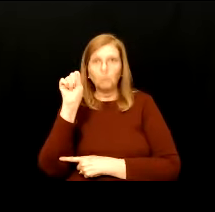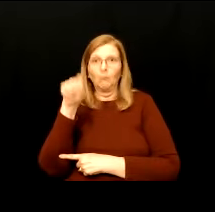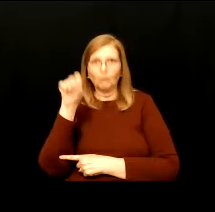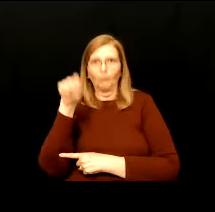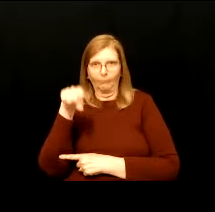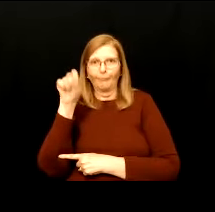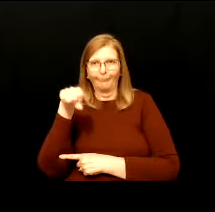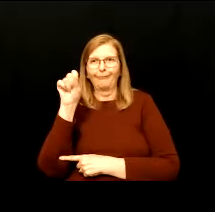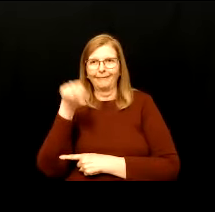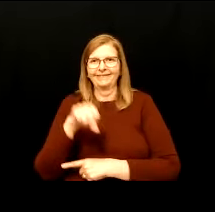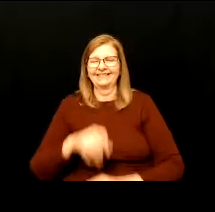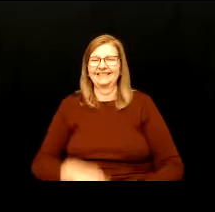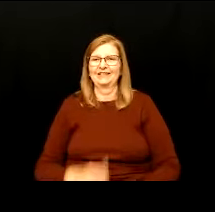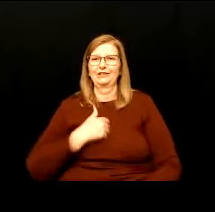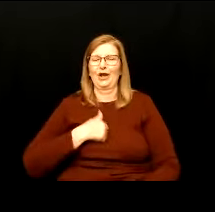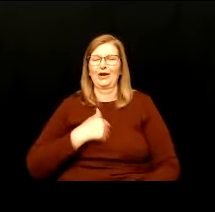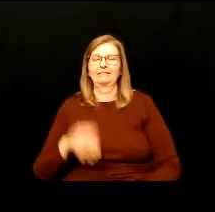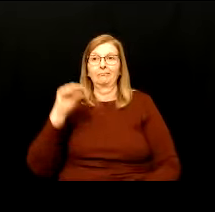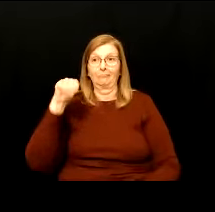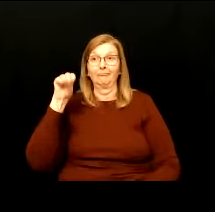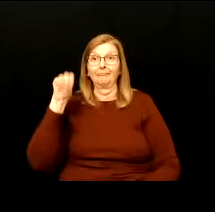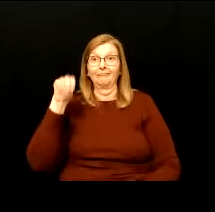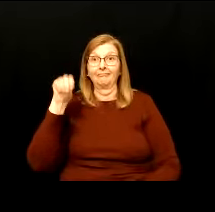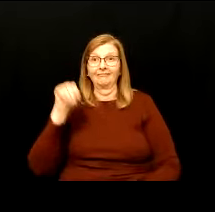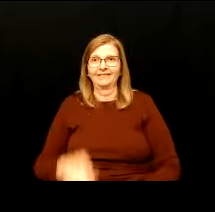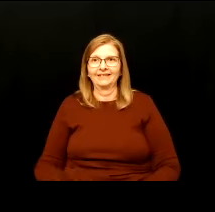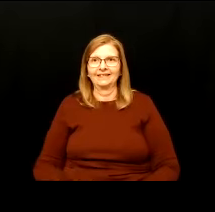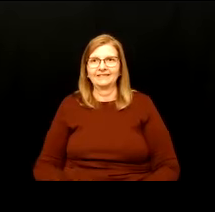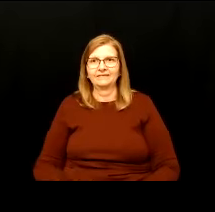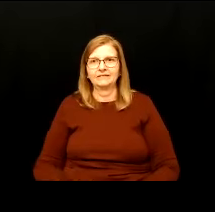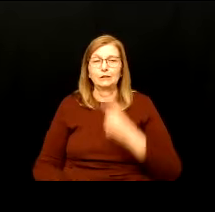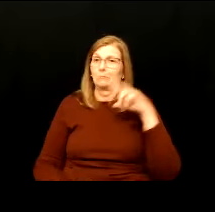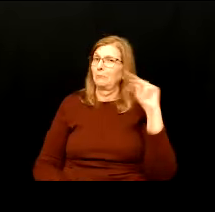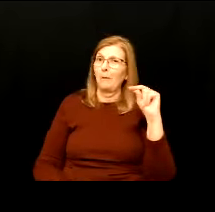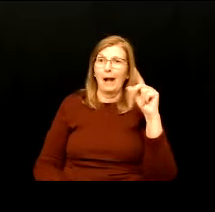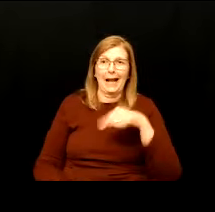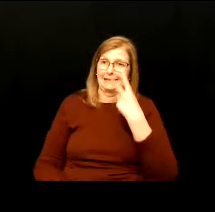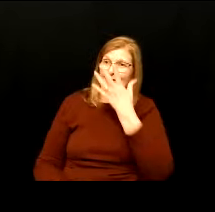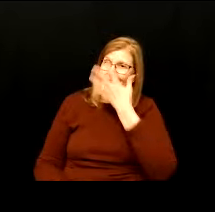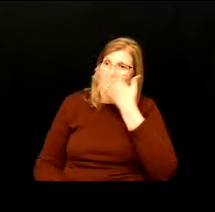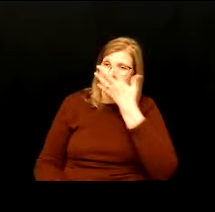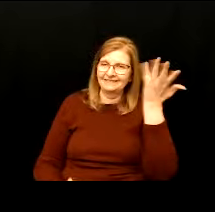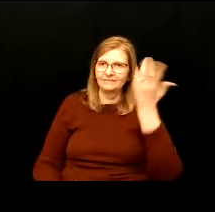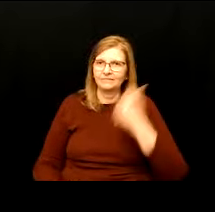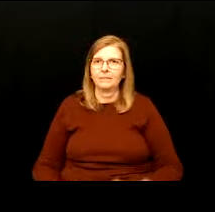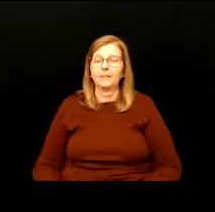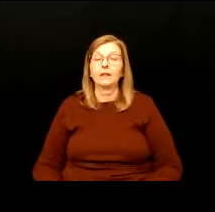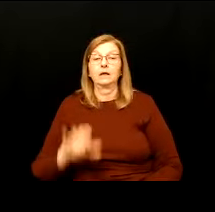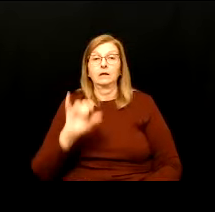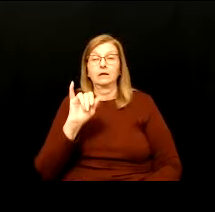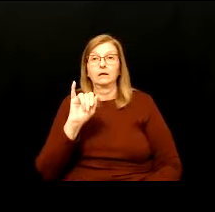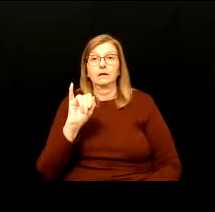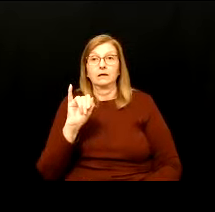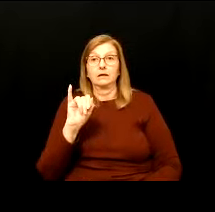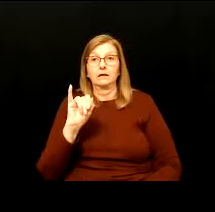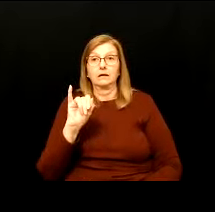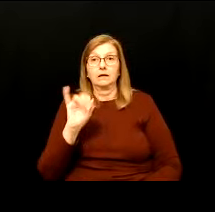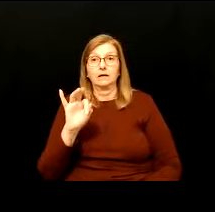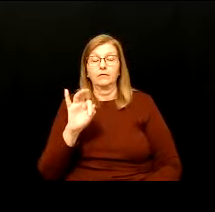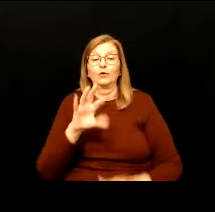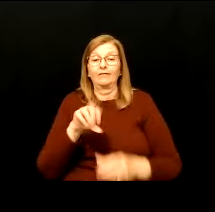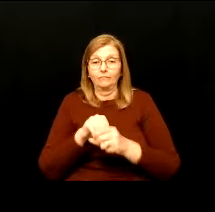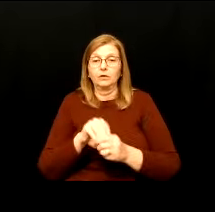Oh, sorry. So no, I can't see your face. So ours is just as long as they're enrolled in a high